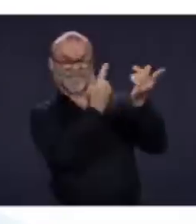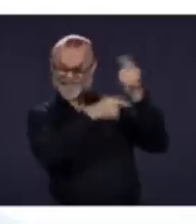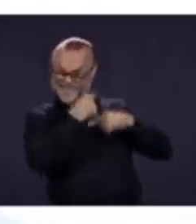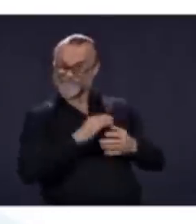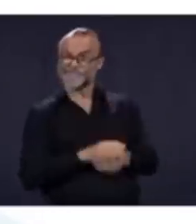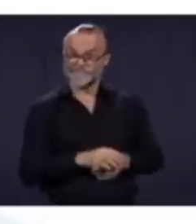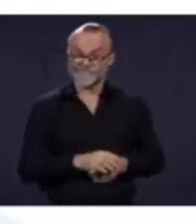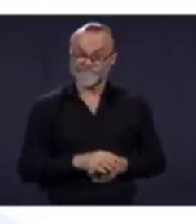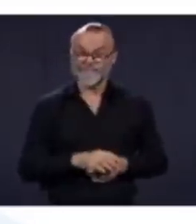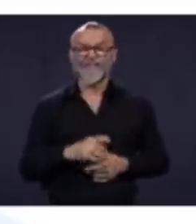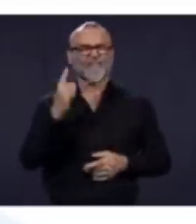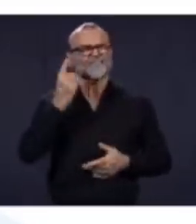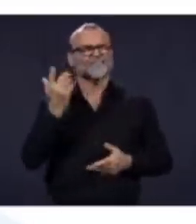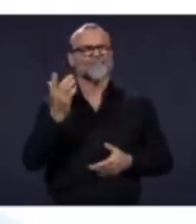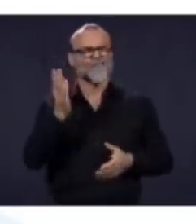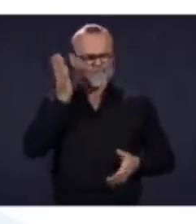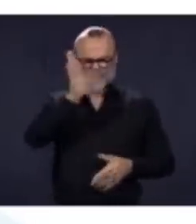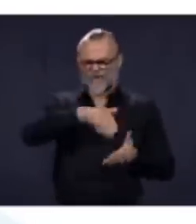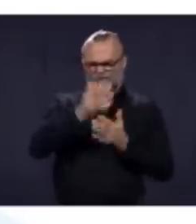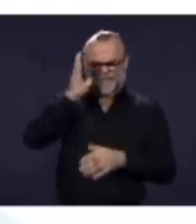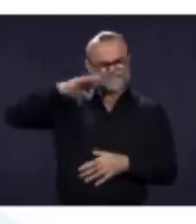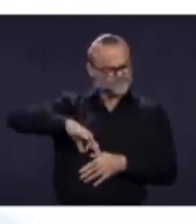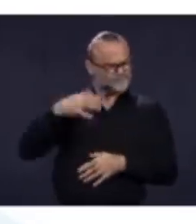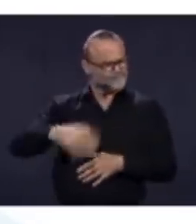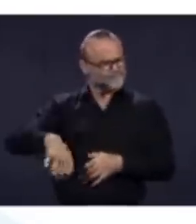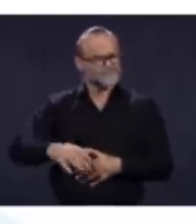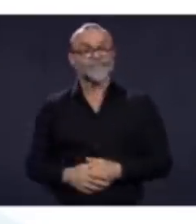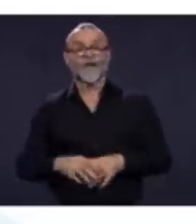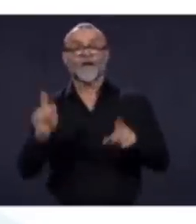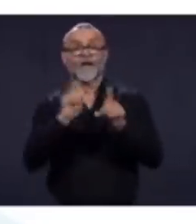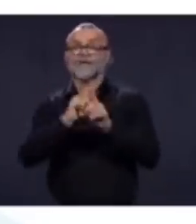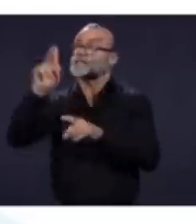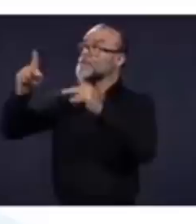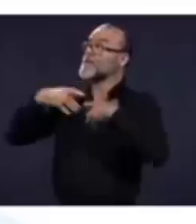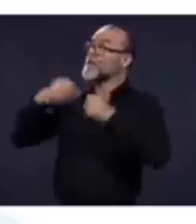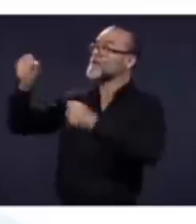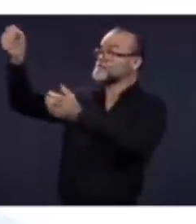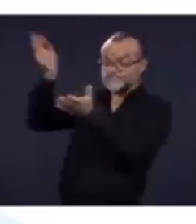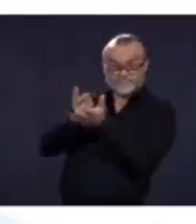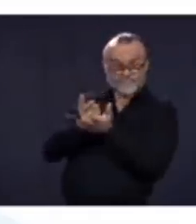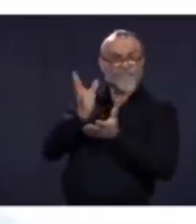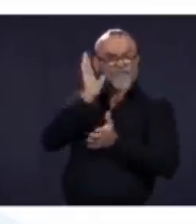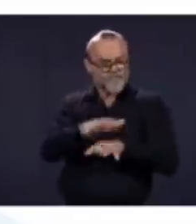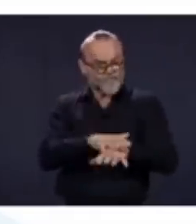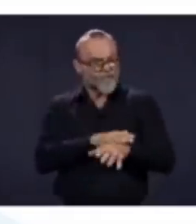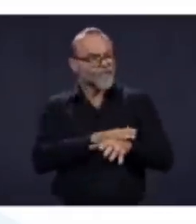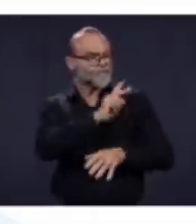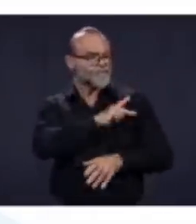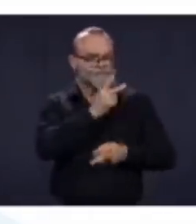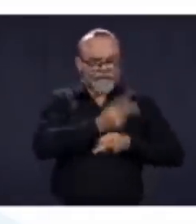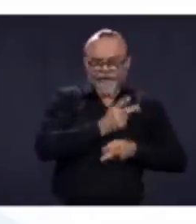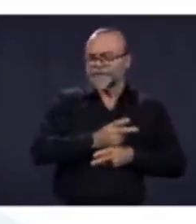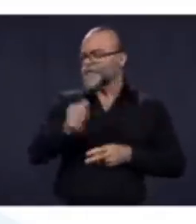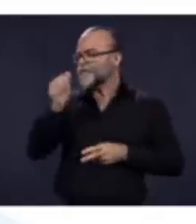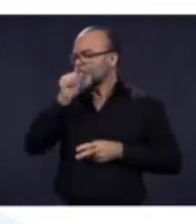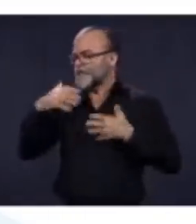it will all do us good. Public health has also given us the green light to gradually reopen personal care and private